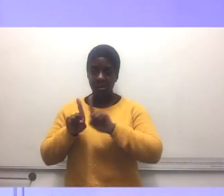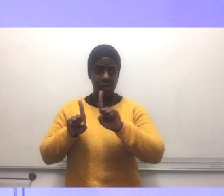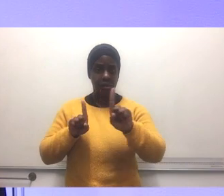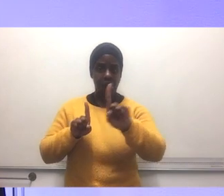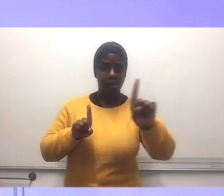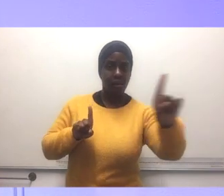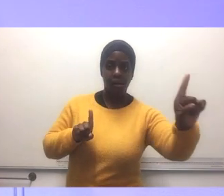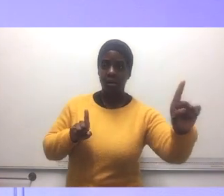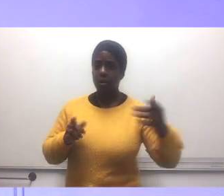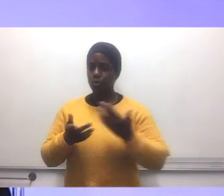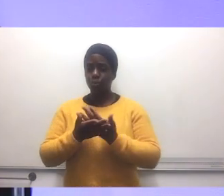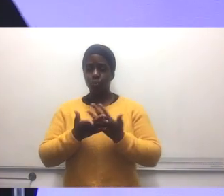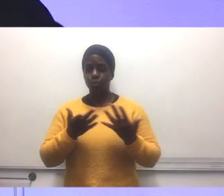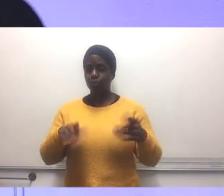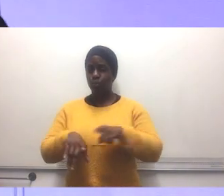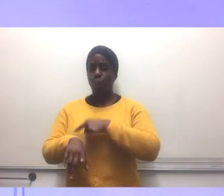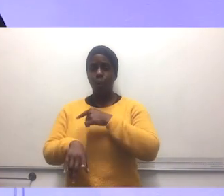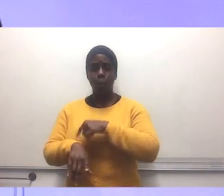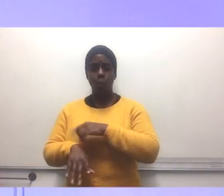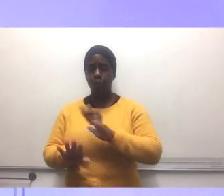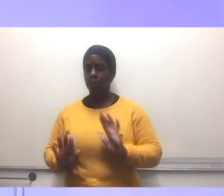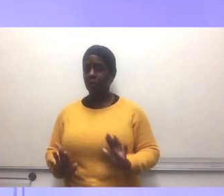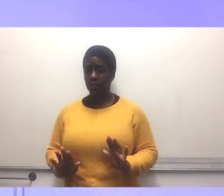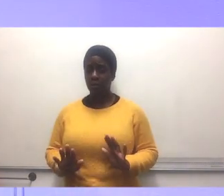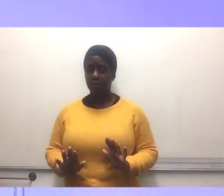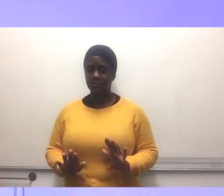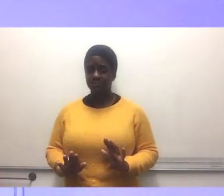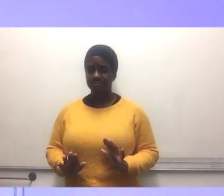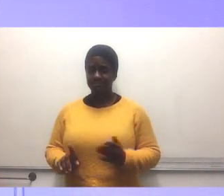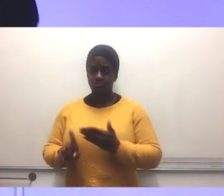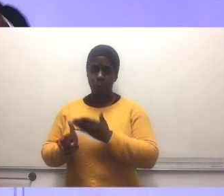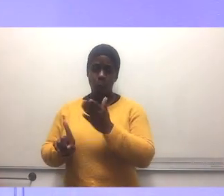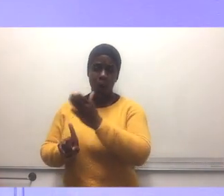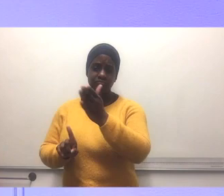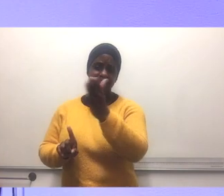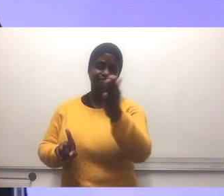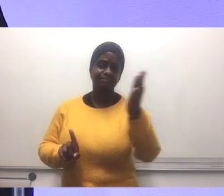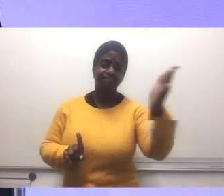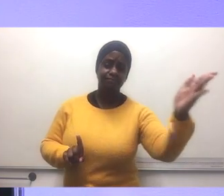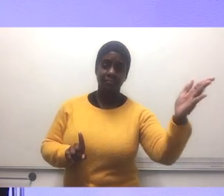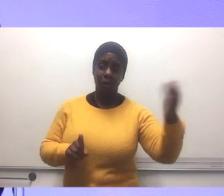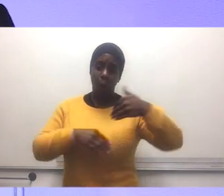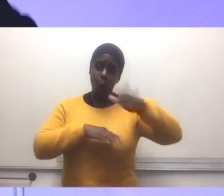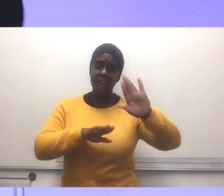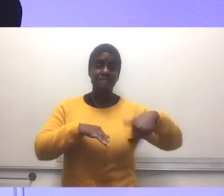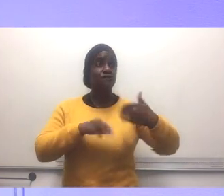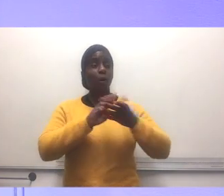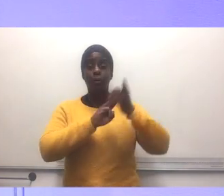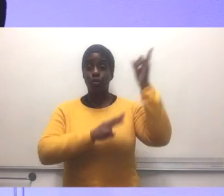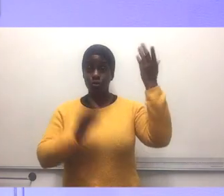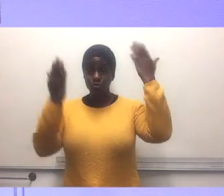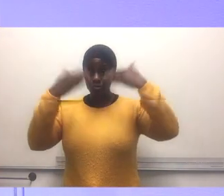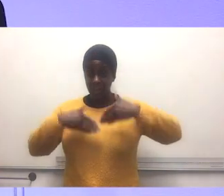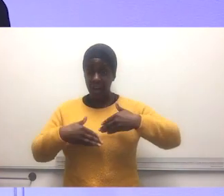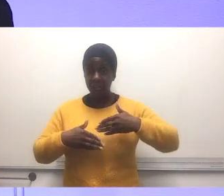the Lord for too long. You have wandered far away from the Lord. Tonight, you got to